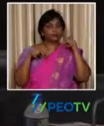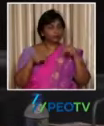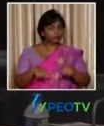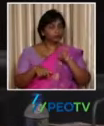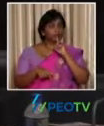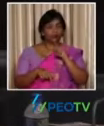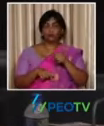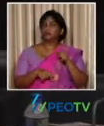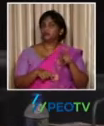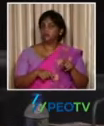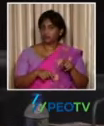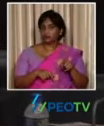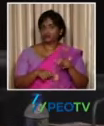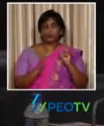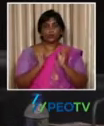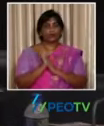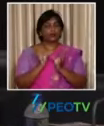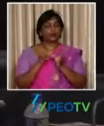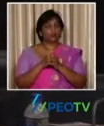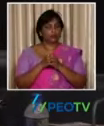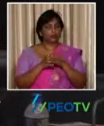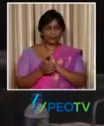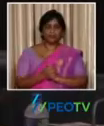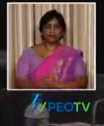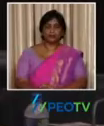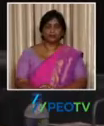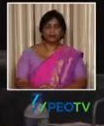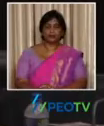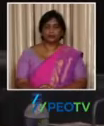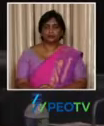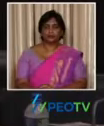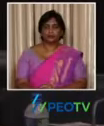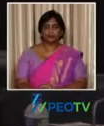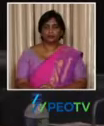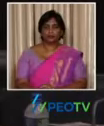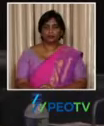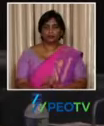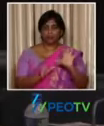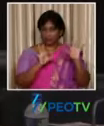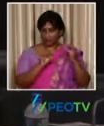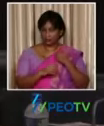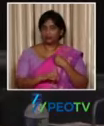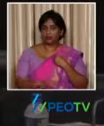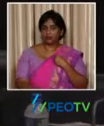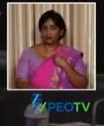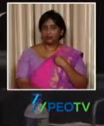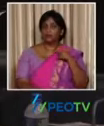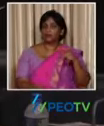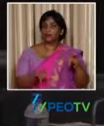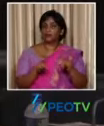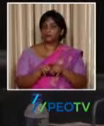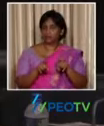is the truth, what is false. That is not possible. Bringing in this type of draconian laws, what will